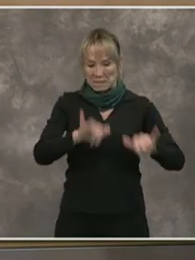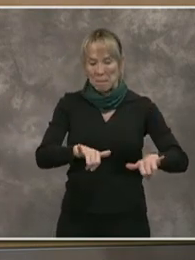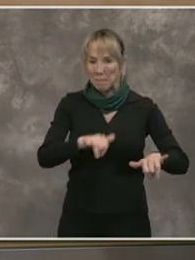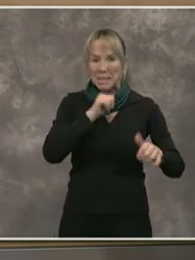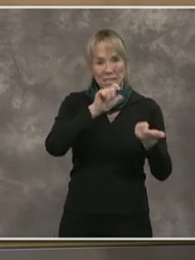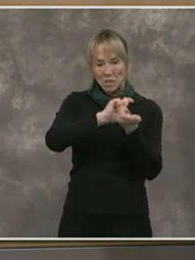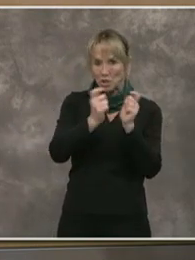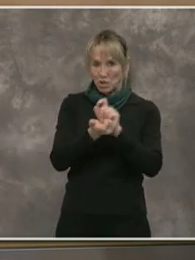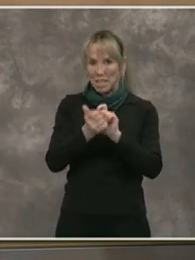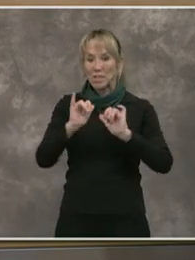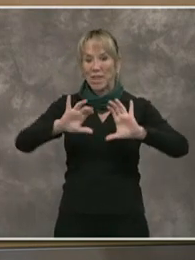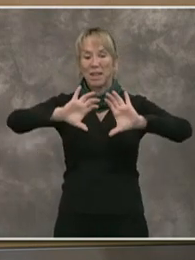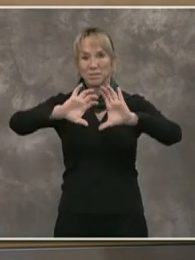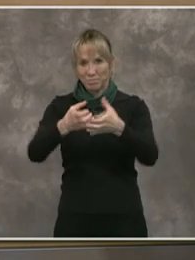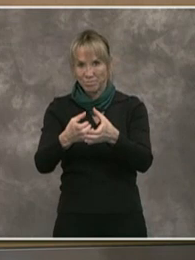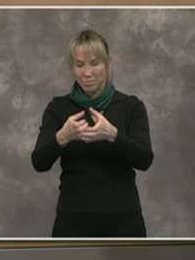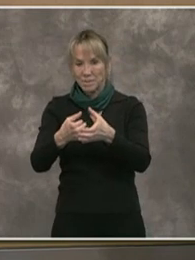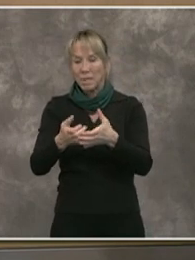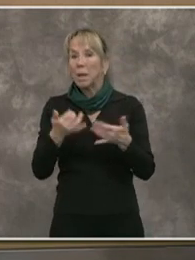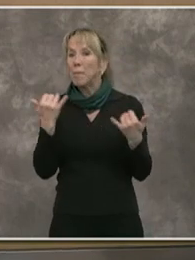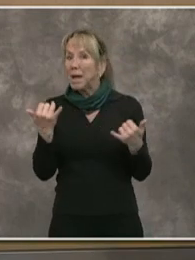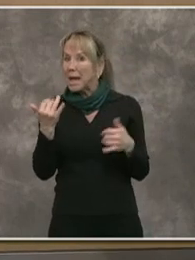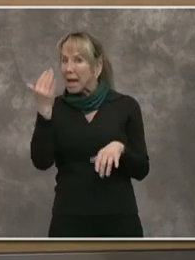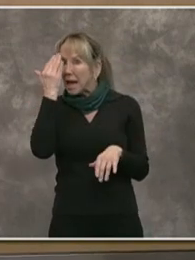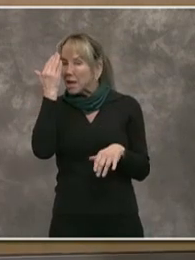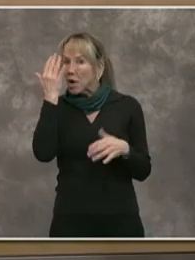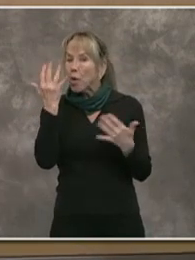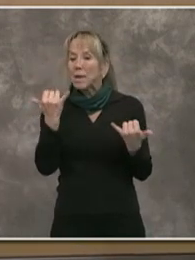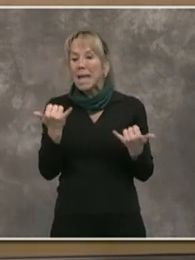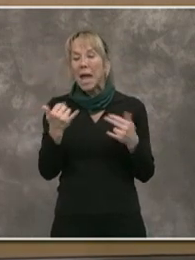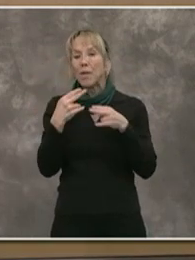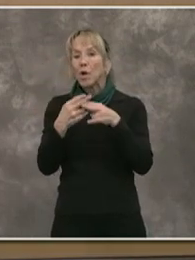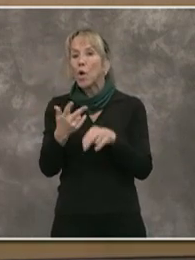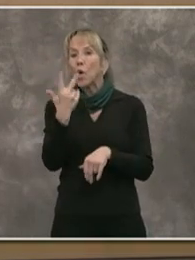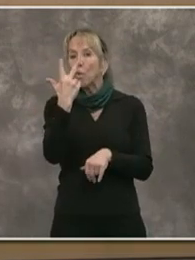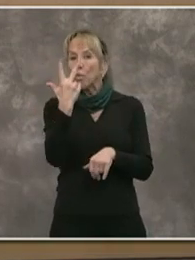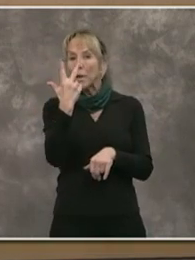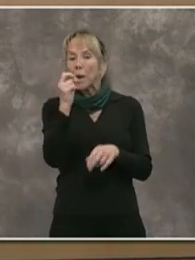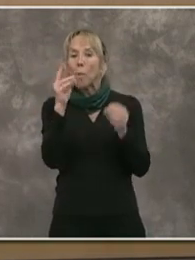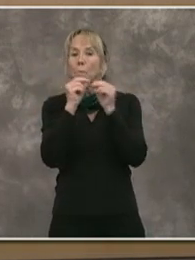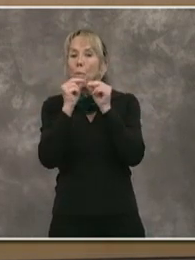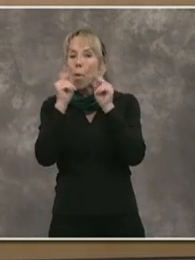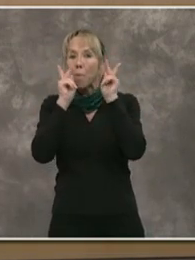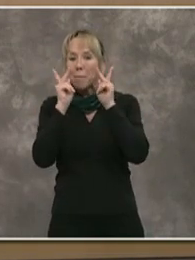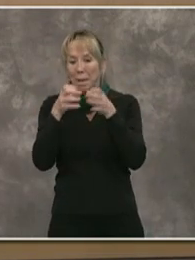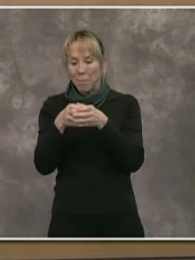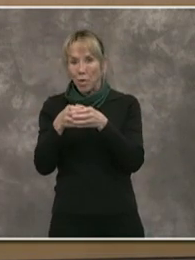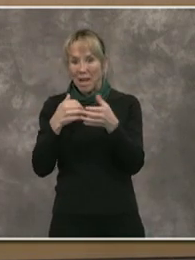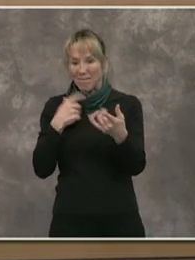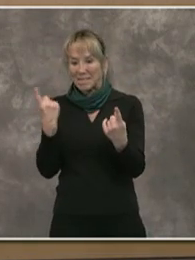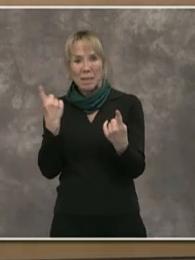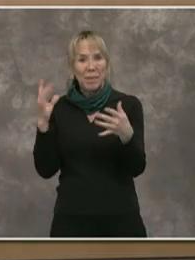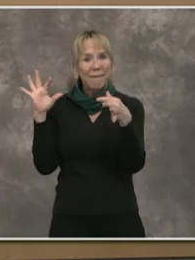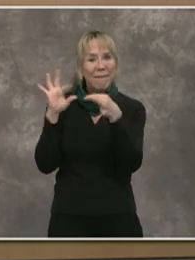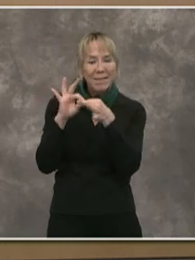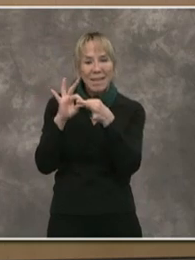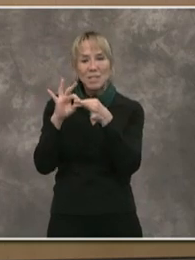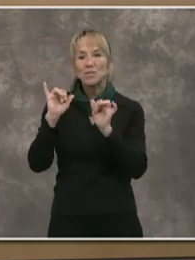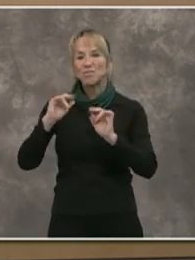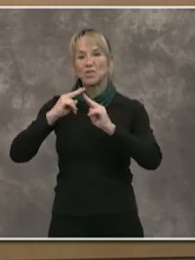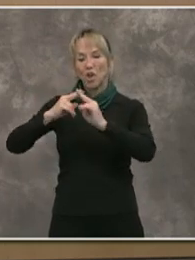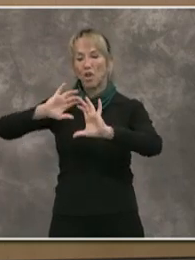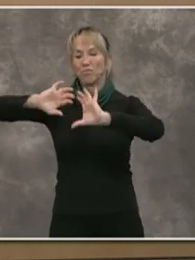an outbreak now is 3 or more, as opposed to we were using 2 or more